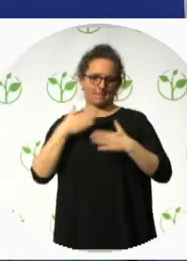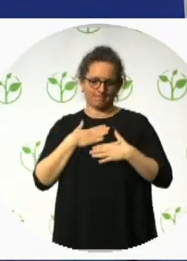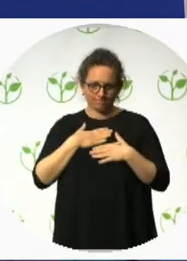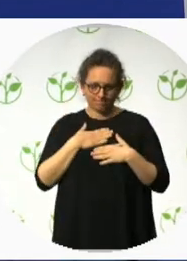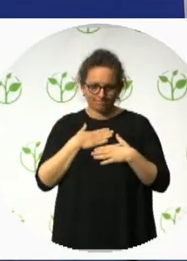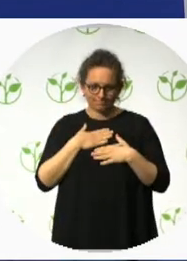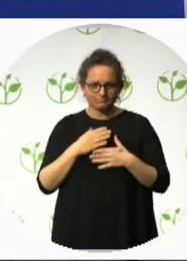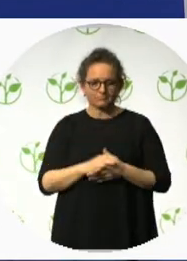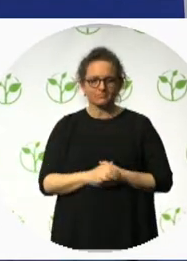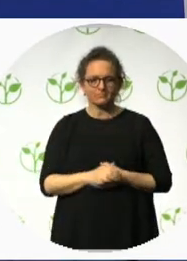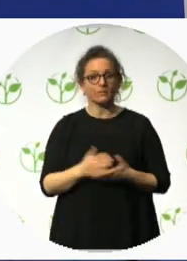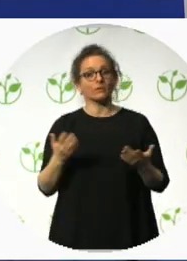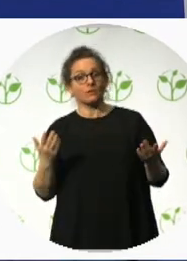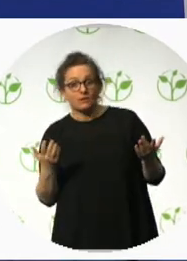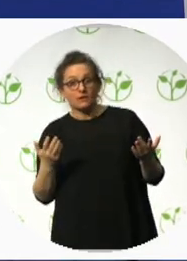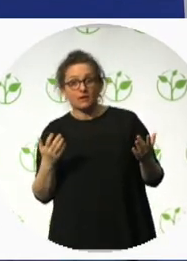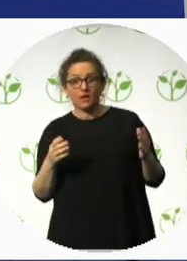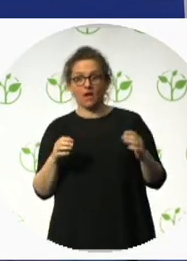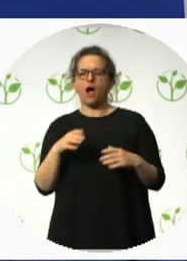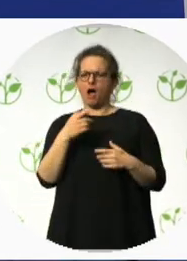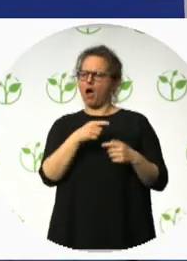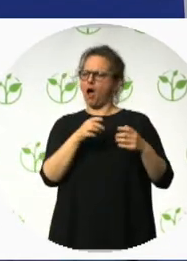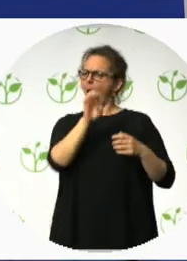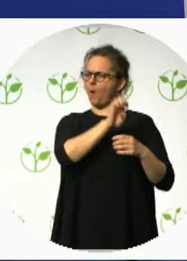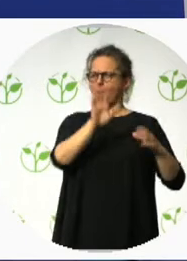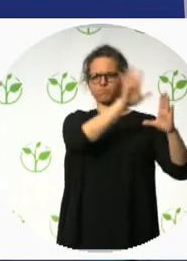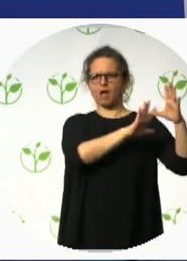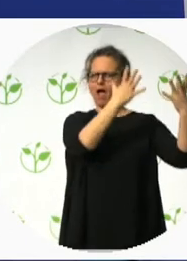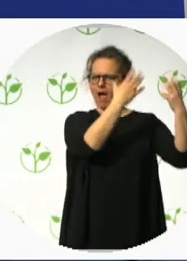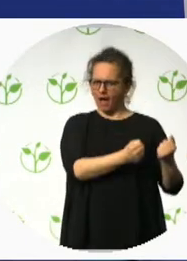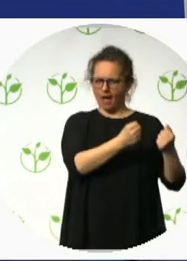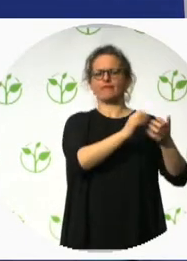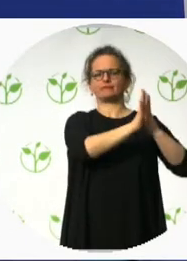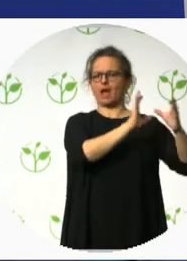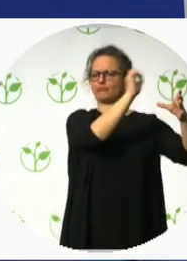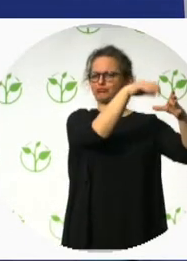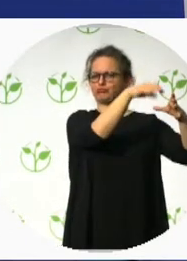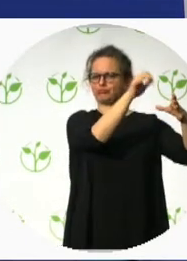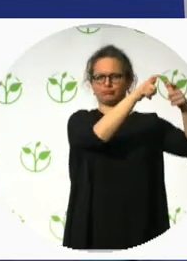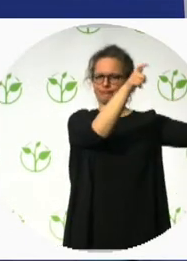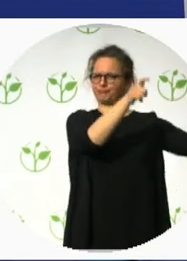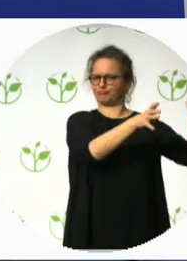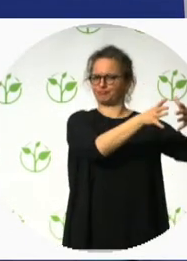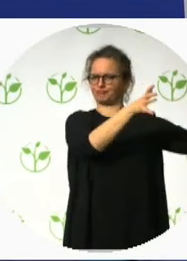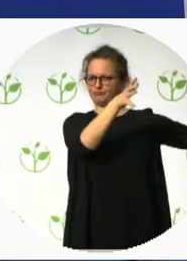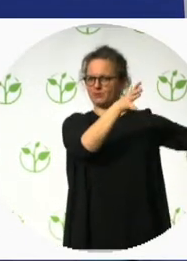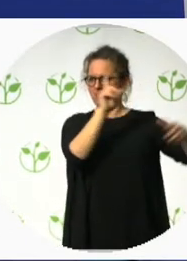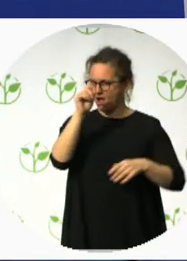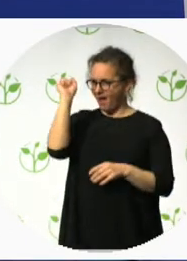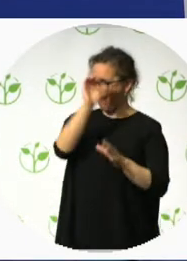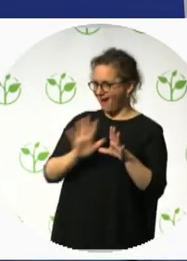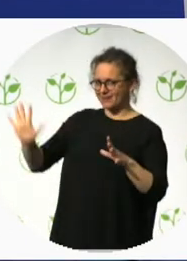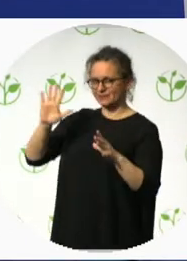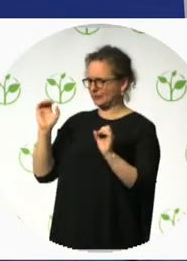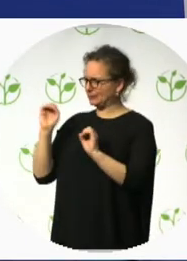research does not exist in most of the Asian countries. And with the inaccessibility to education and sign